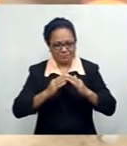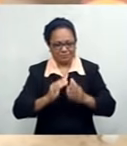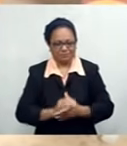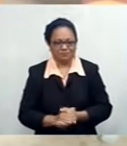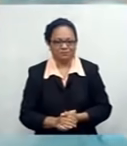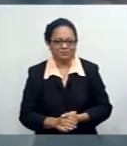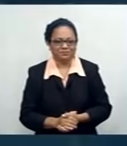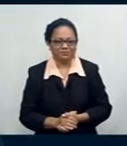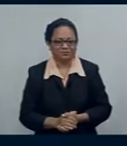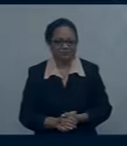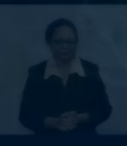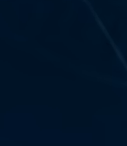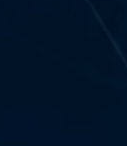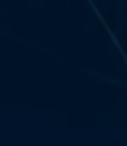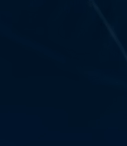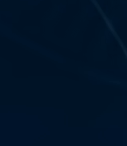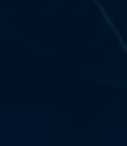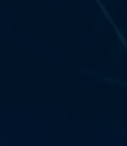News.